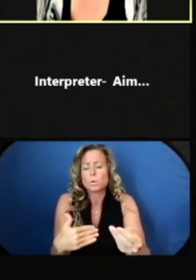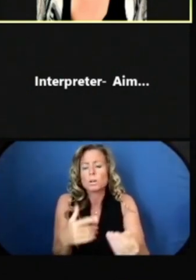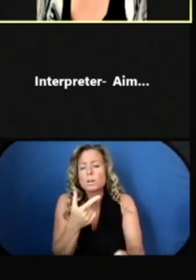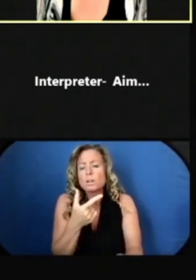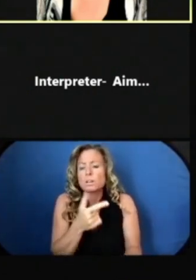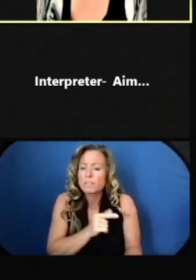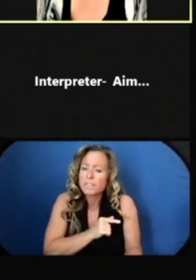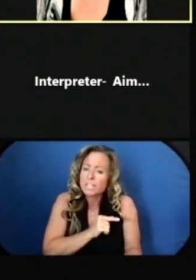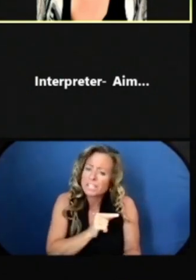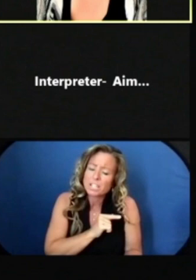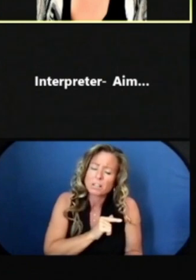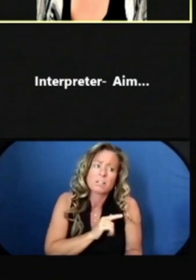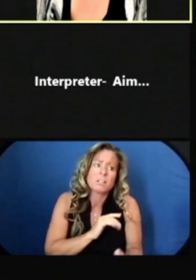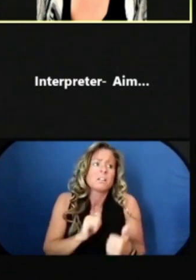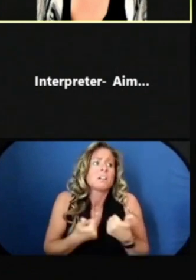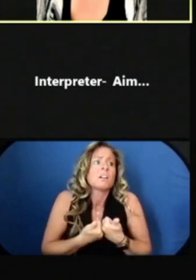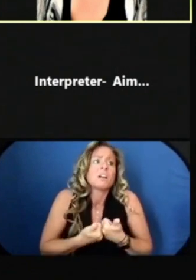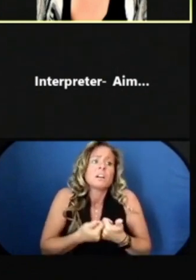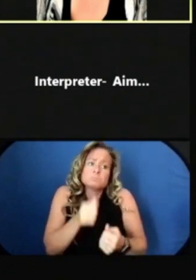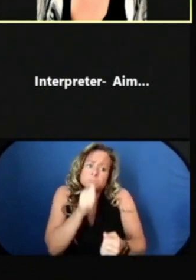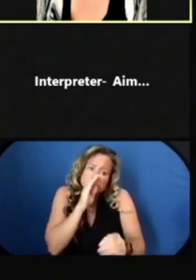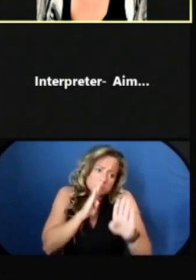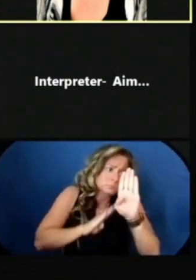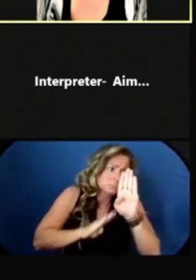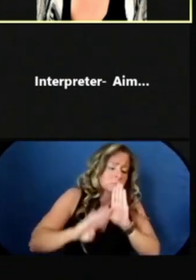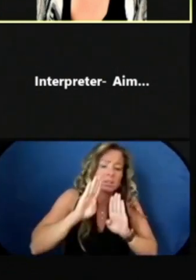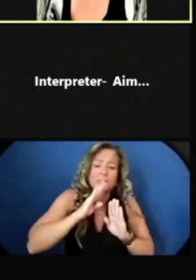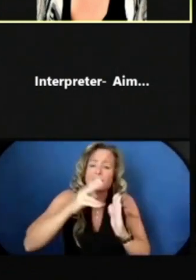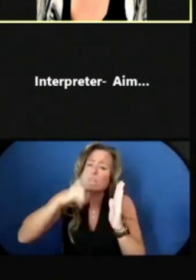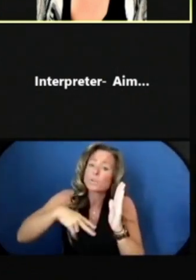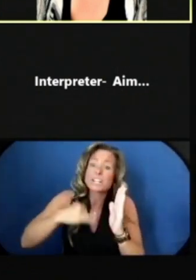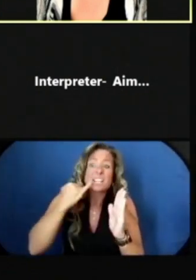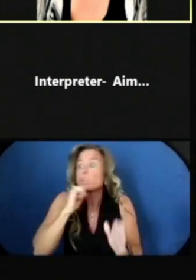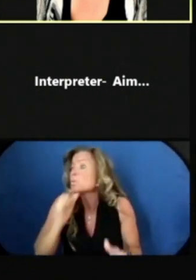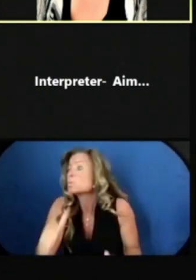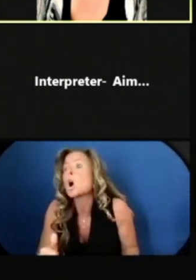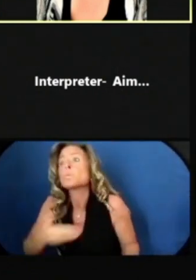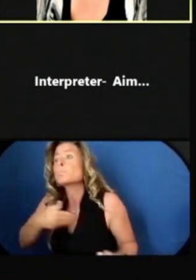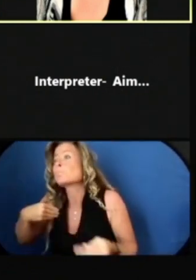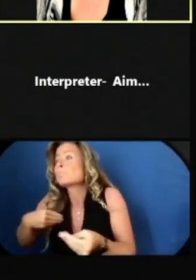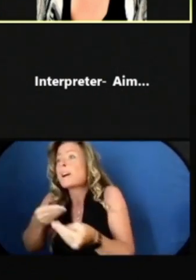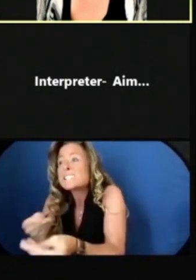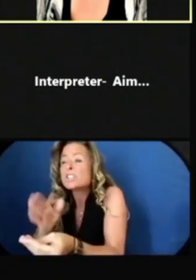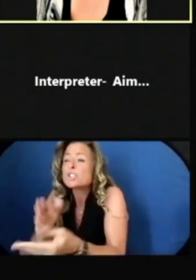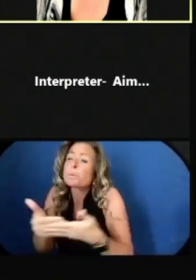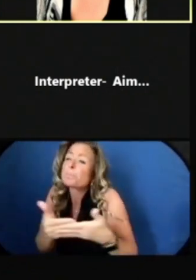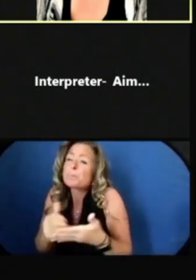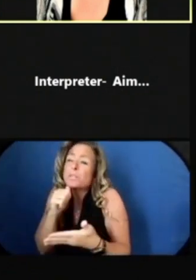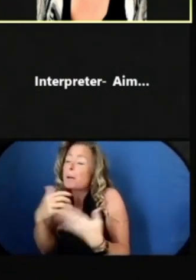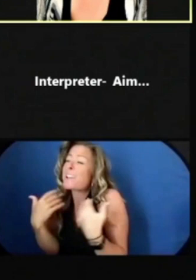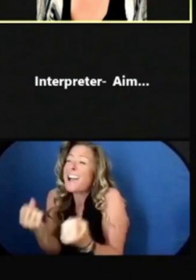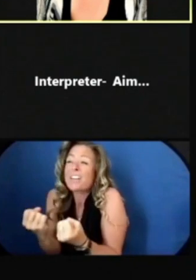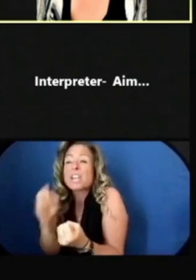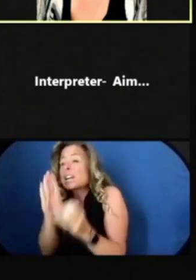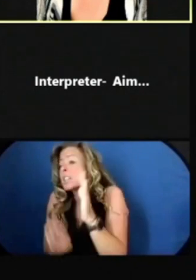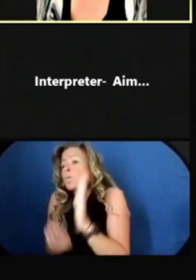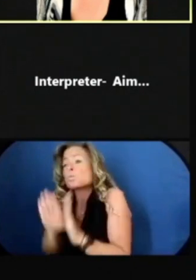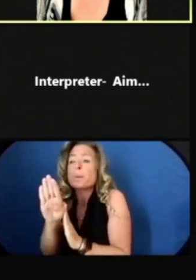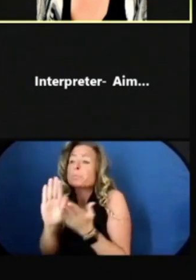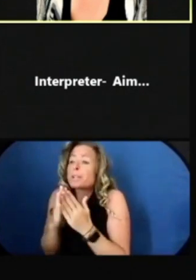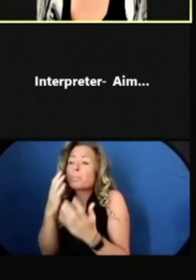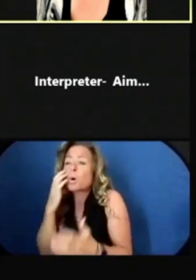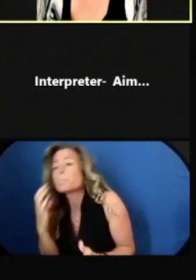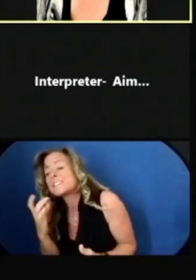experiencing challenges. They read things like, if you don't breastfeed, your baby won't be as healthy. They may grow up to be